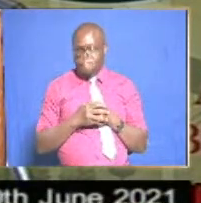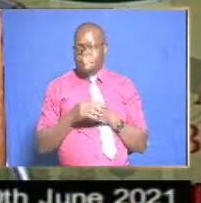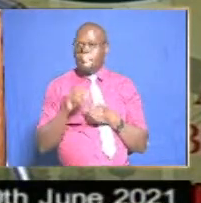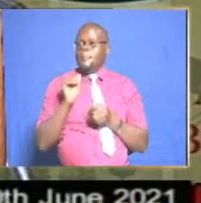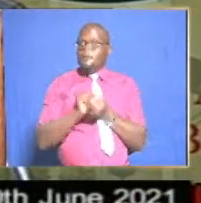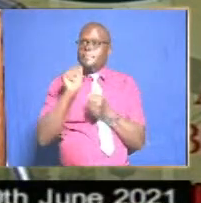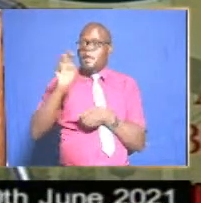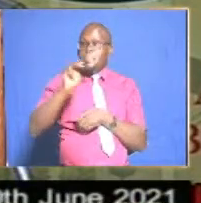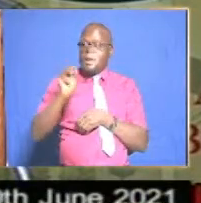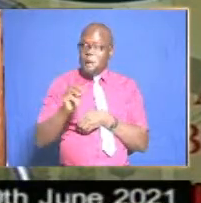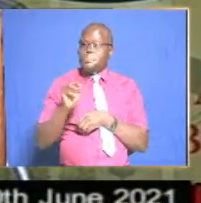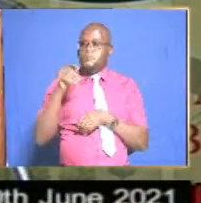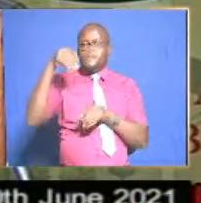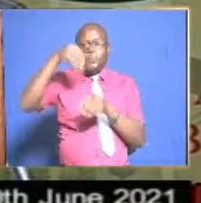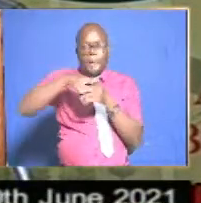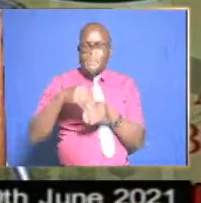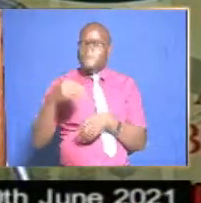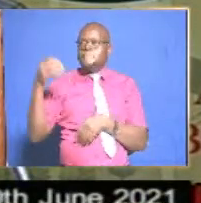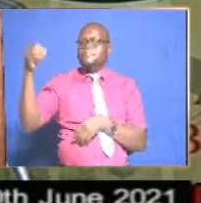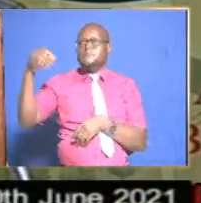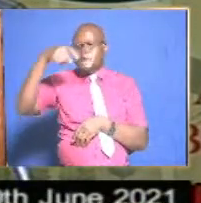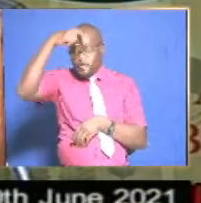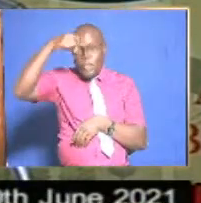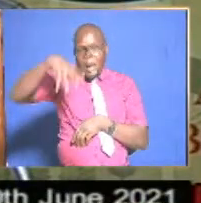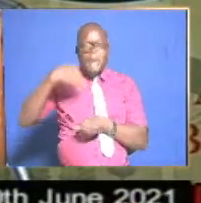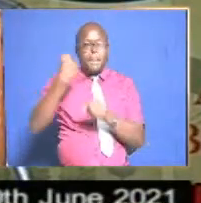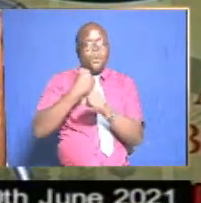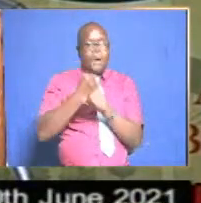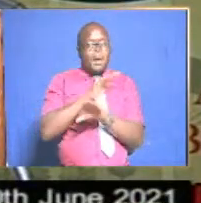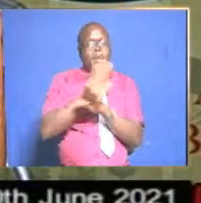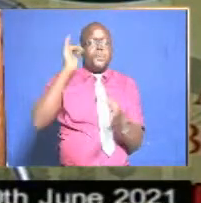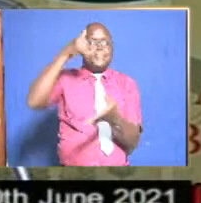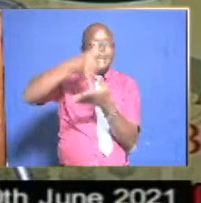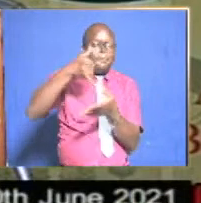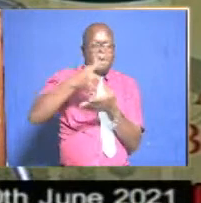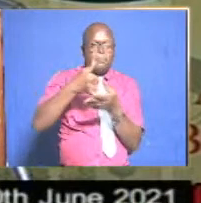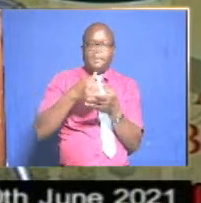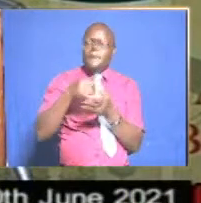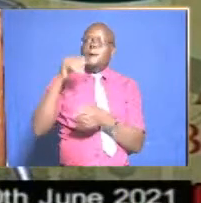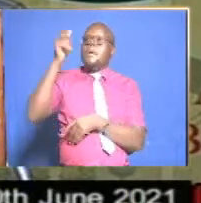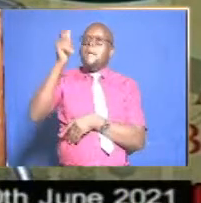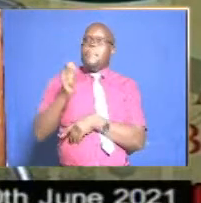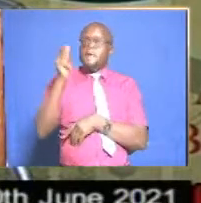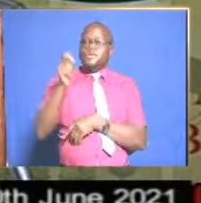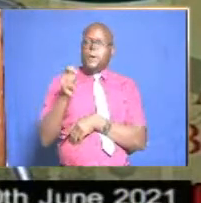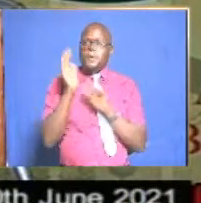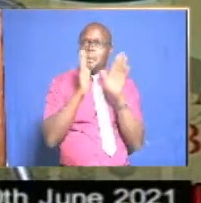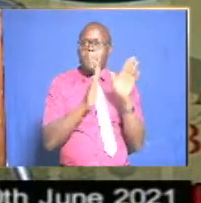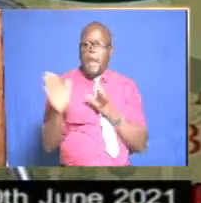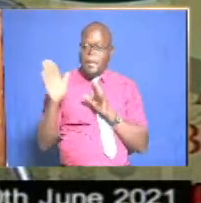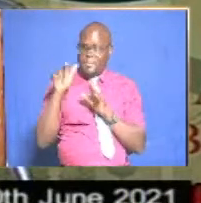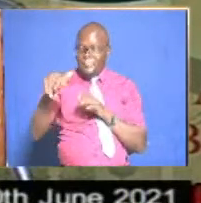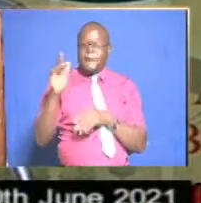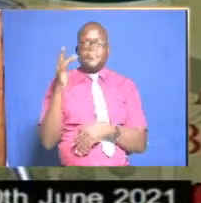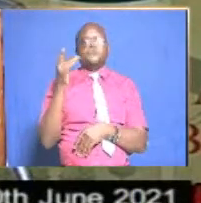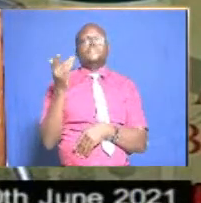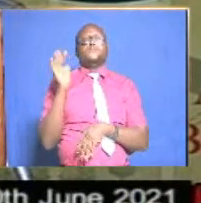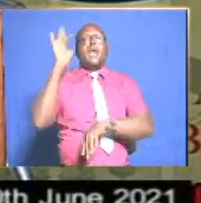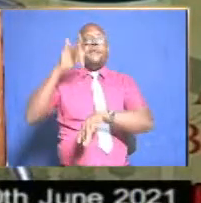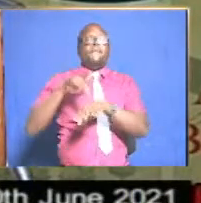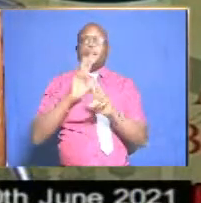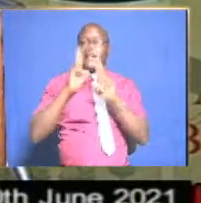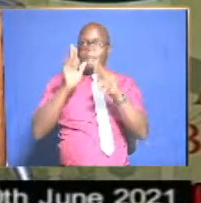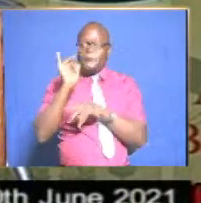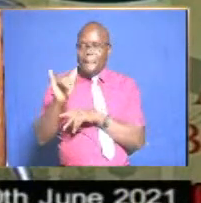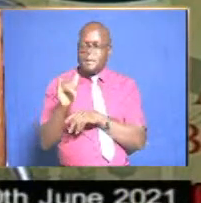15 million in the informal sector workers who have been excluded from the current pension arrangement. To this effect, I wish to report that